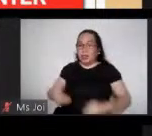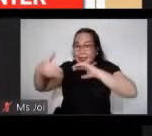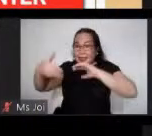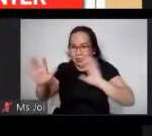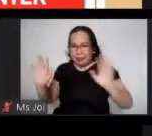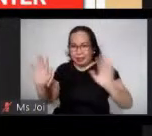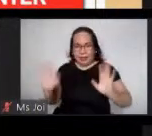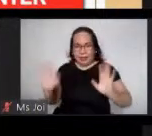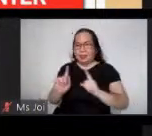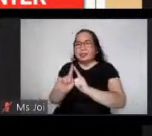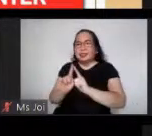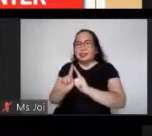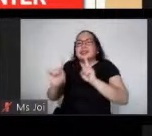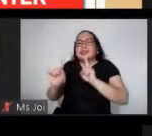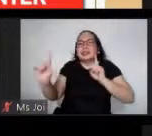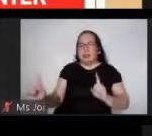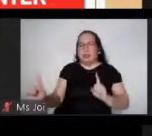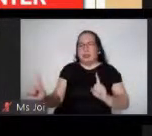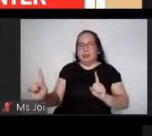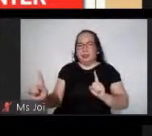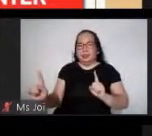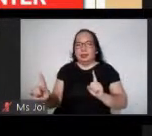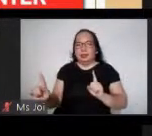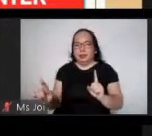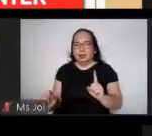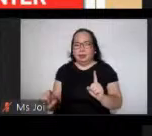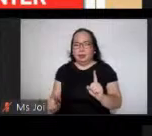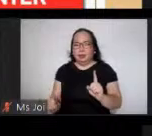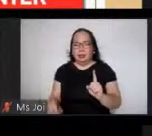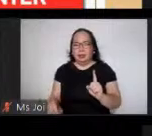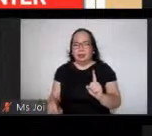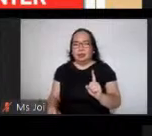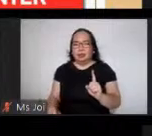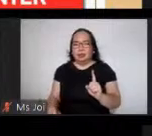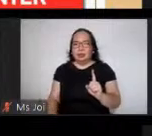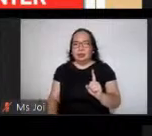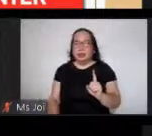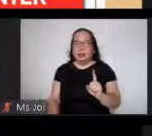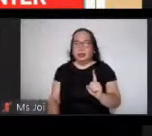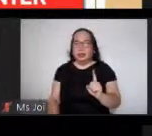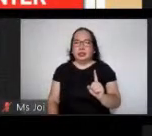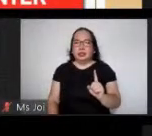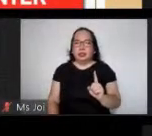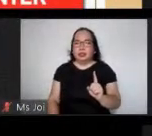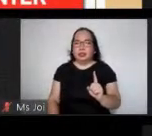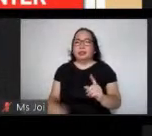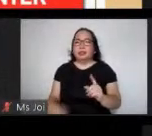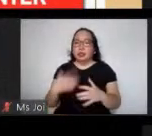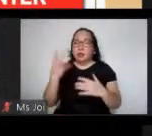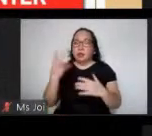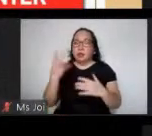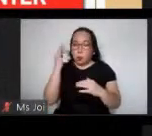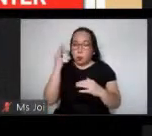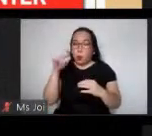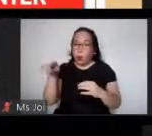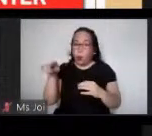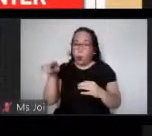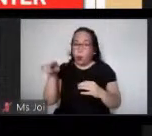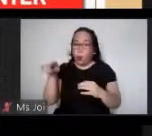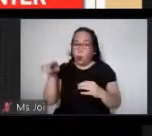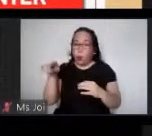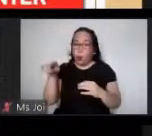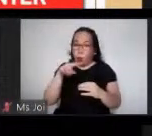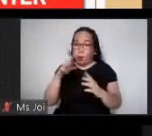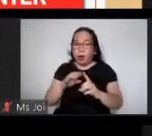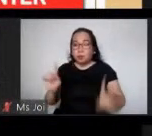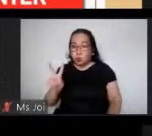We should avoid or we should maintain physical distance of 2 meters from the next person.